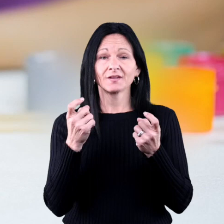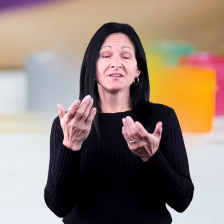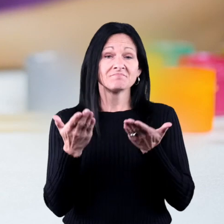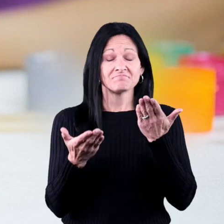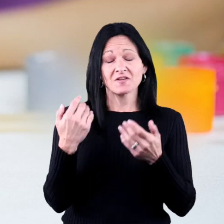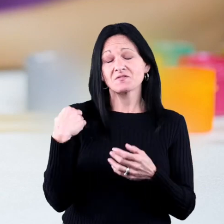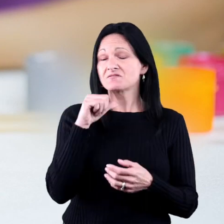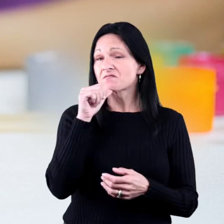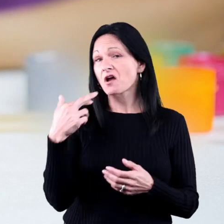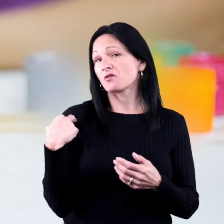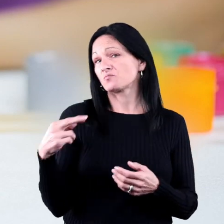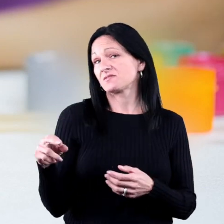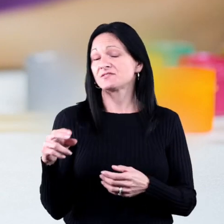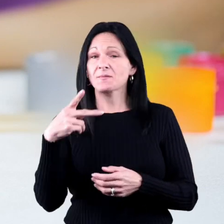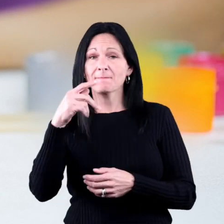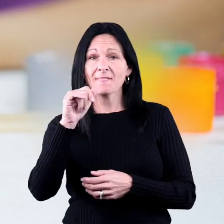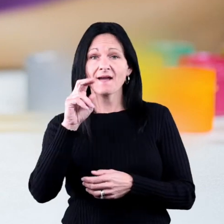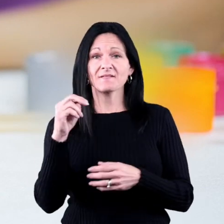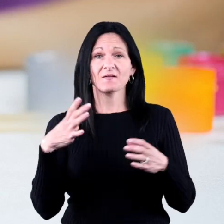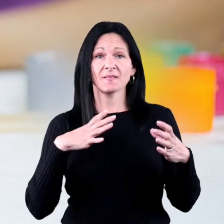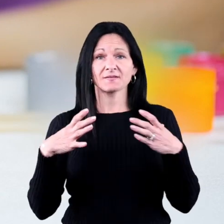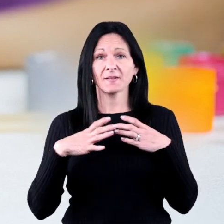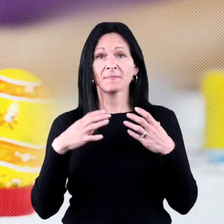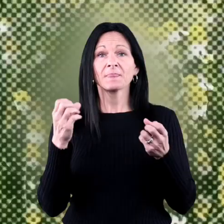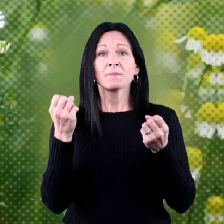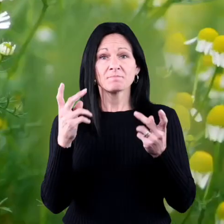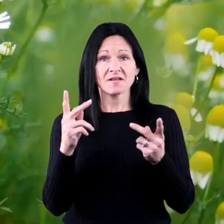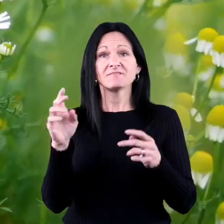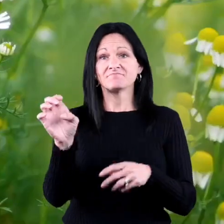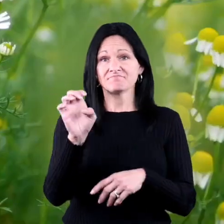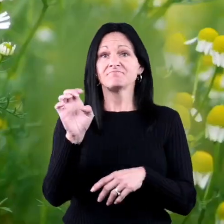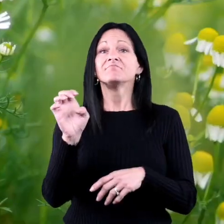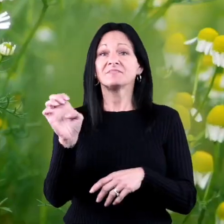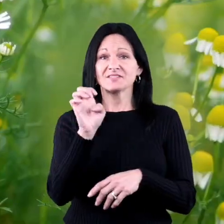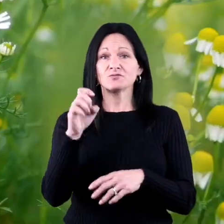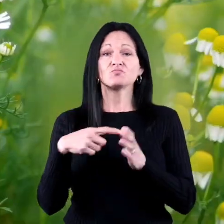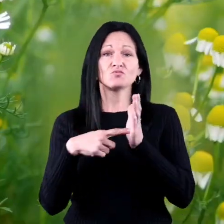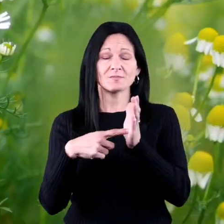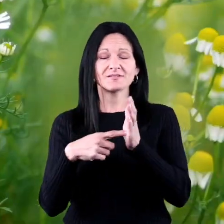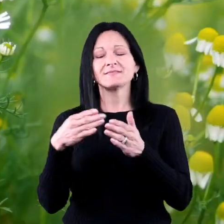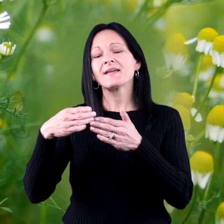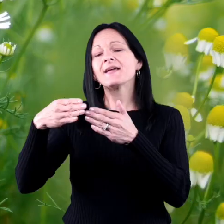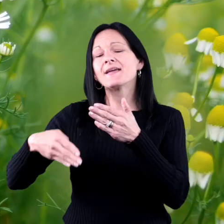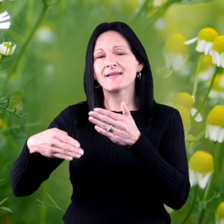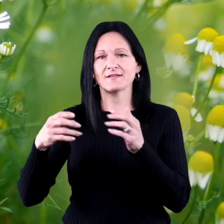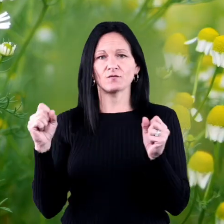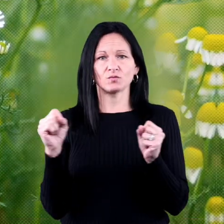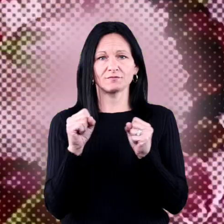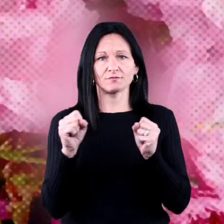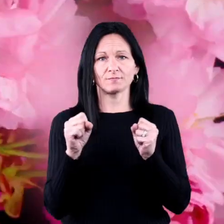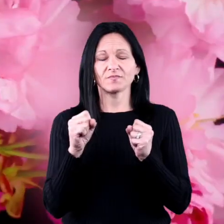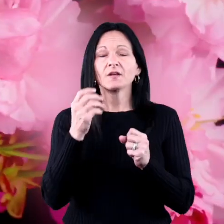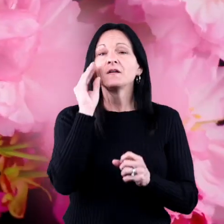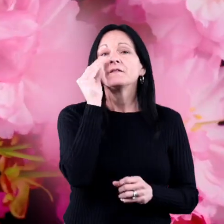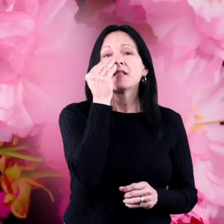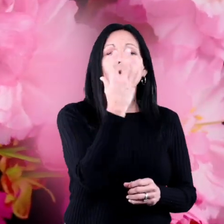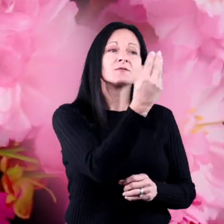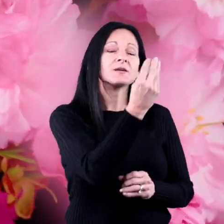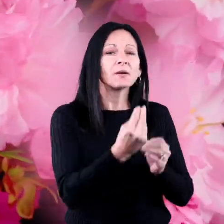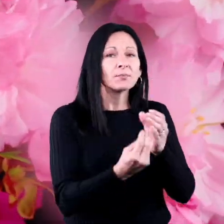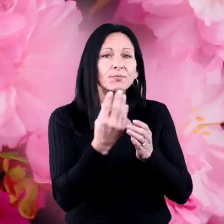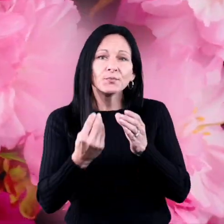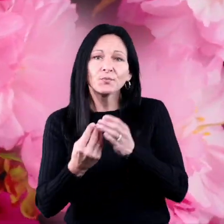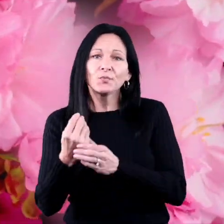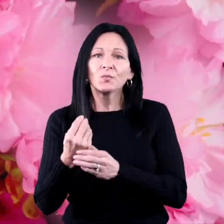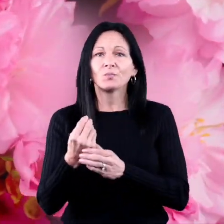is as a non-religious pagan holiday. For many, Easter represents the end of winter. Flowers